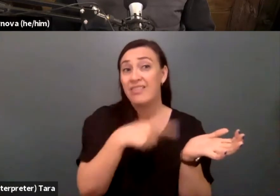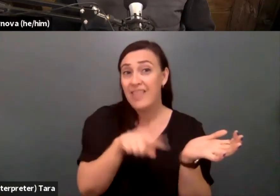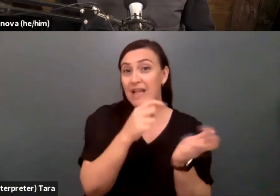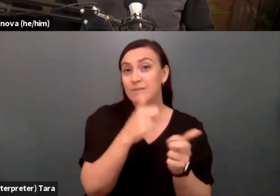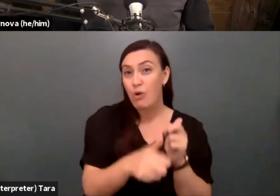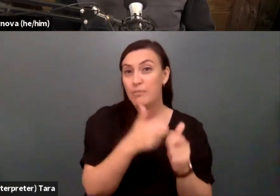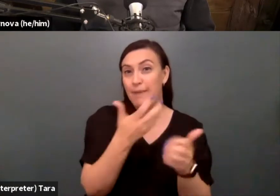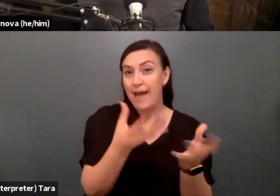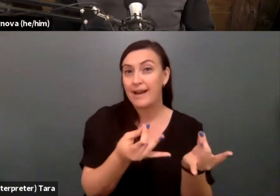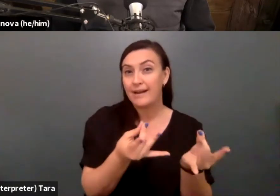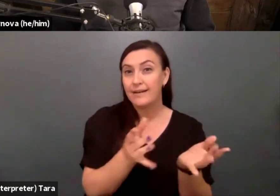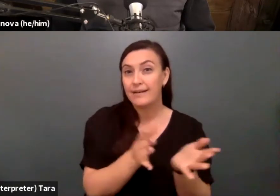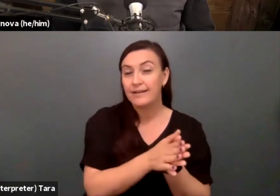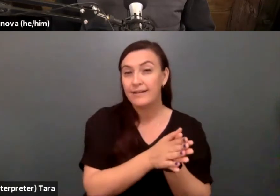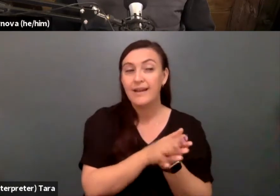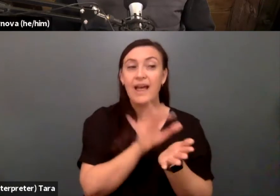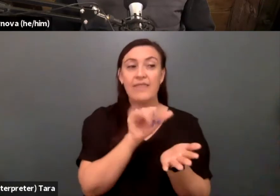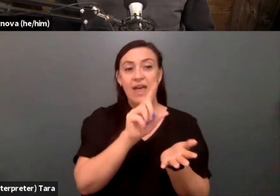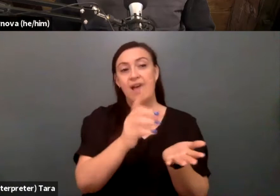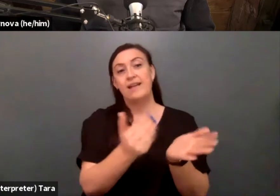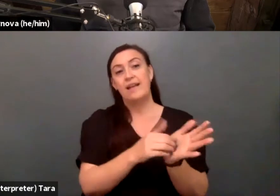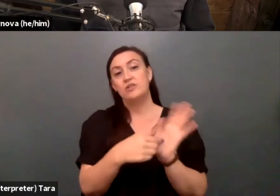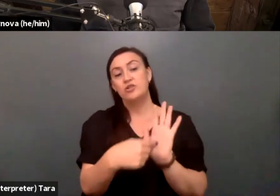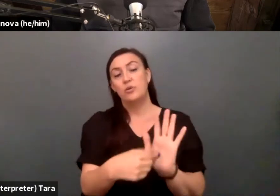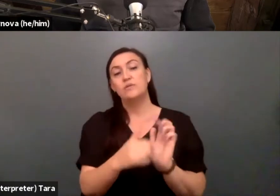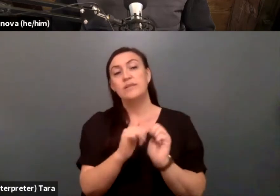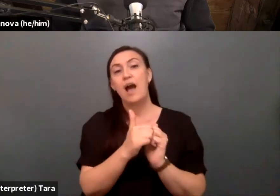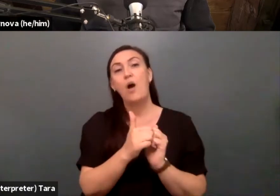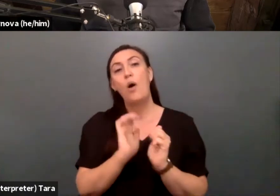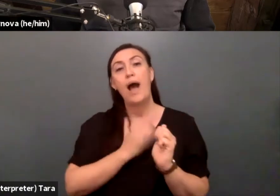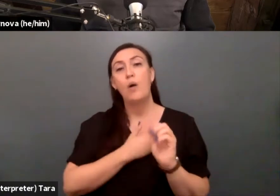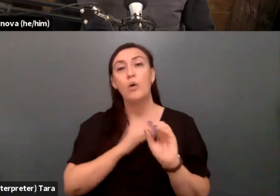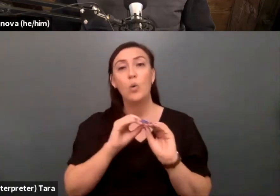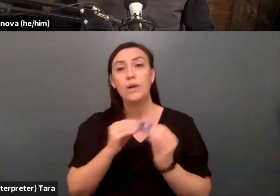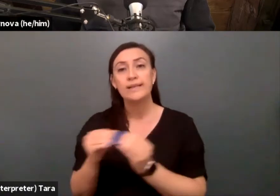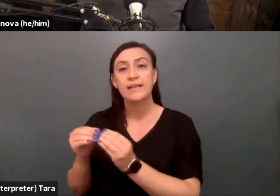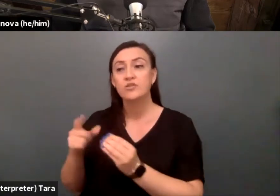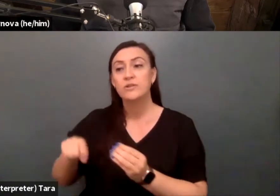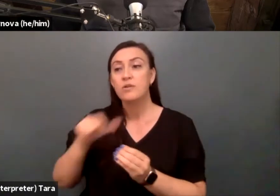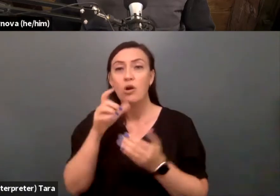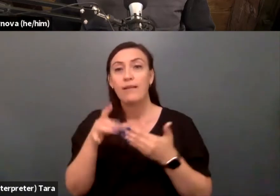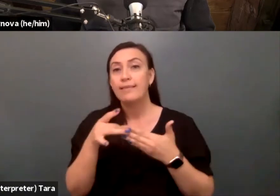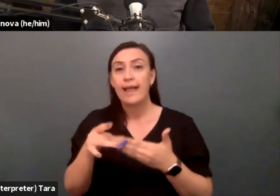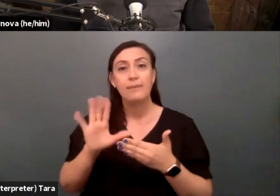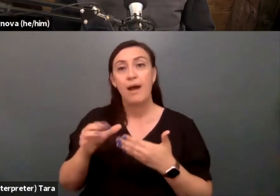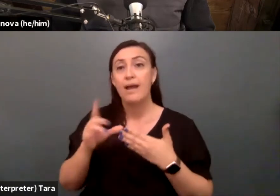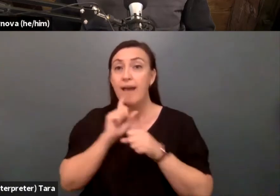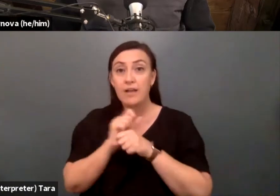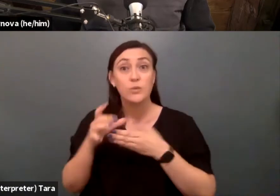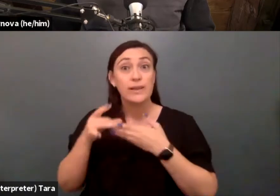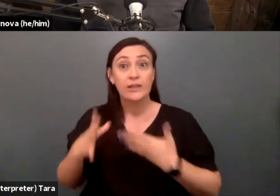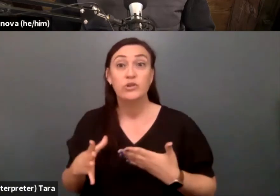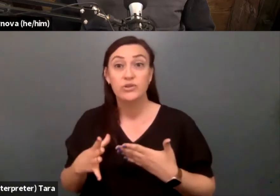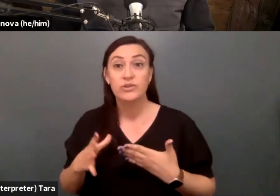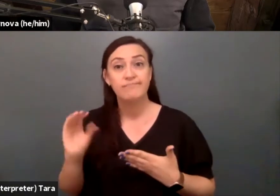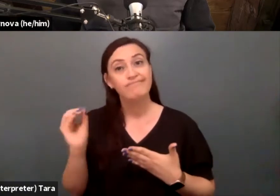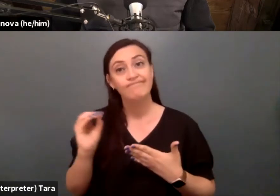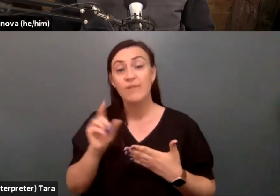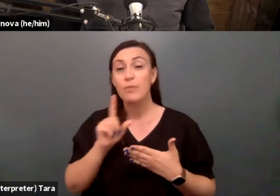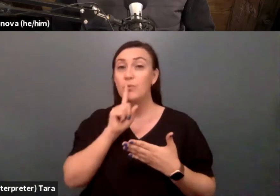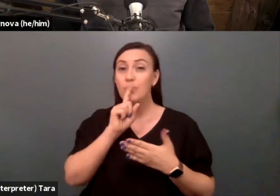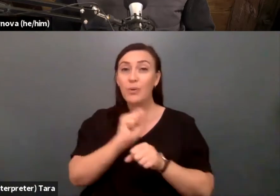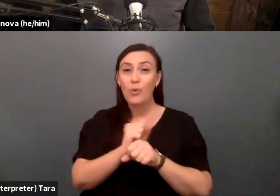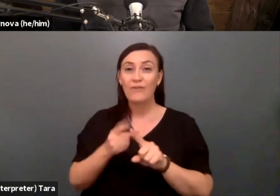problematic. And that again speaks to the ways that our organizations are not led by the leaders. The real work of